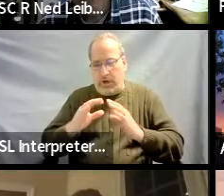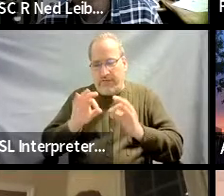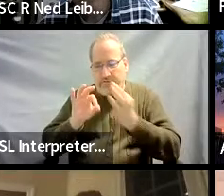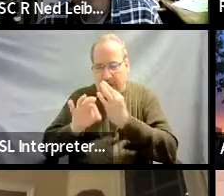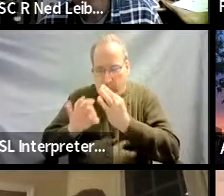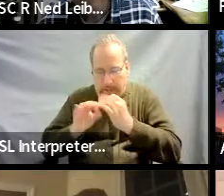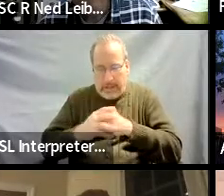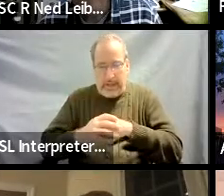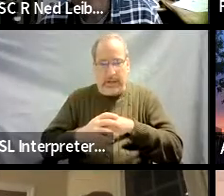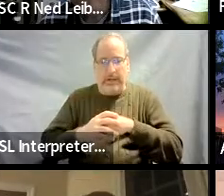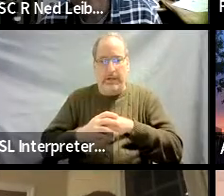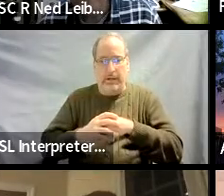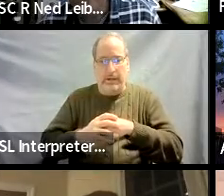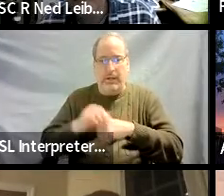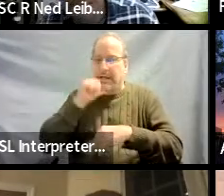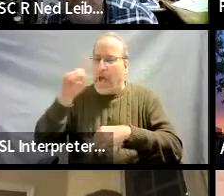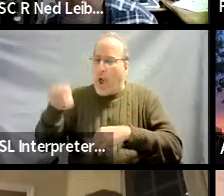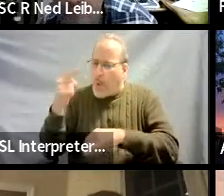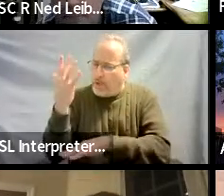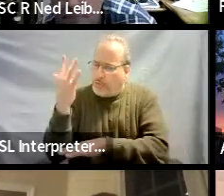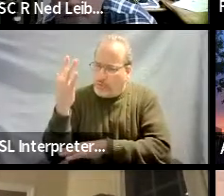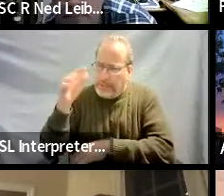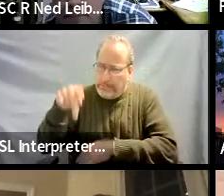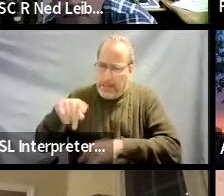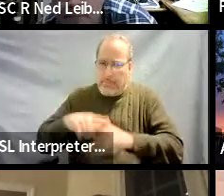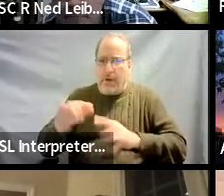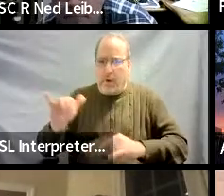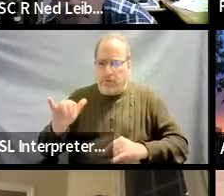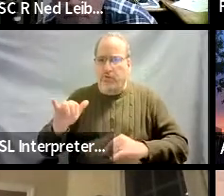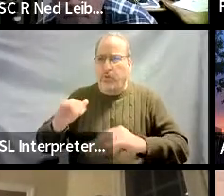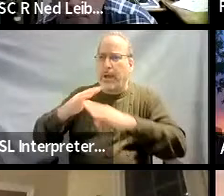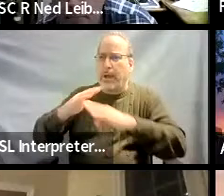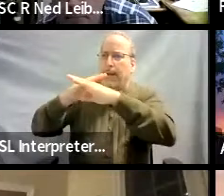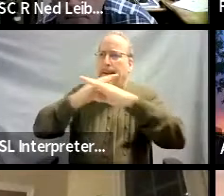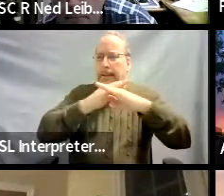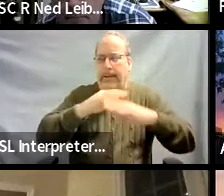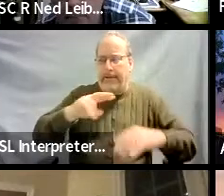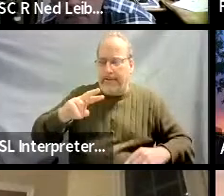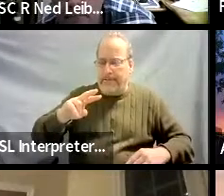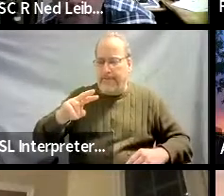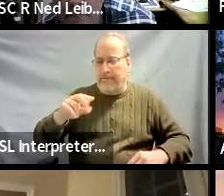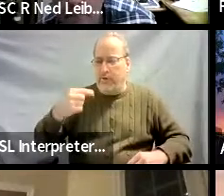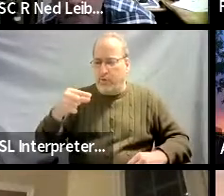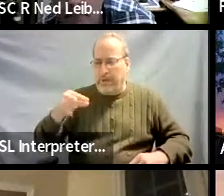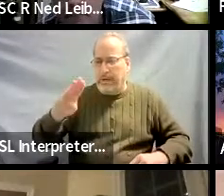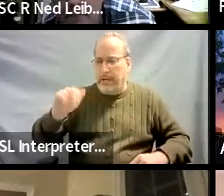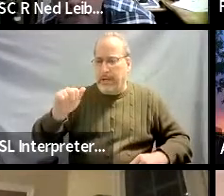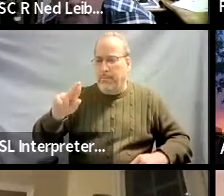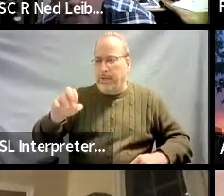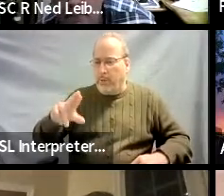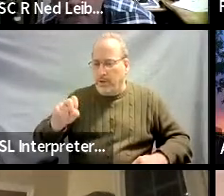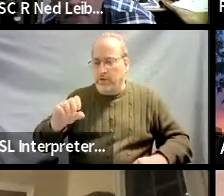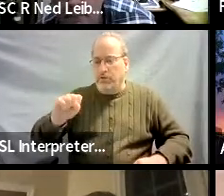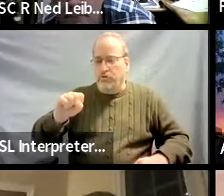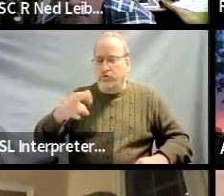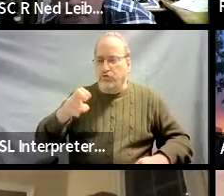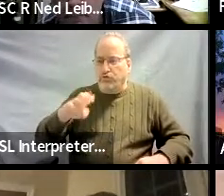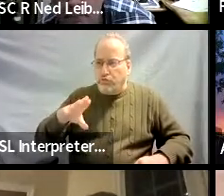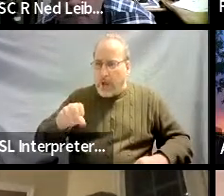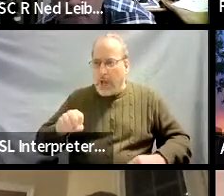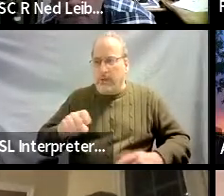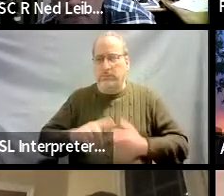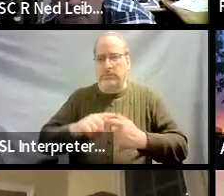And yeah, not only tree planting, but also vegetative barriers to put in shrubs and